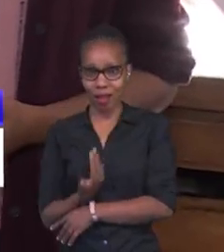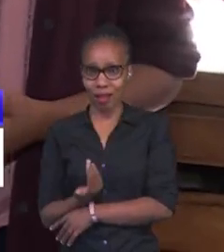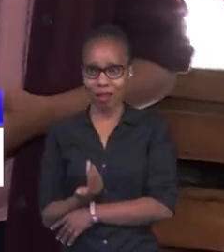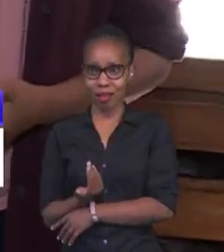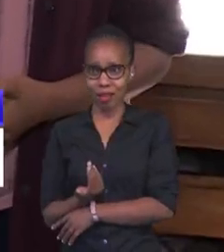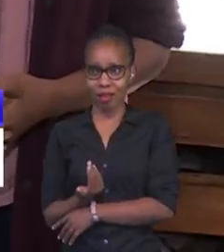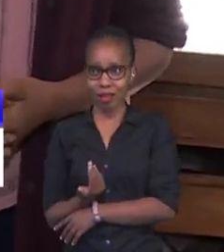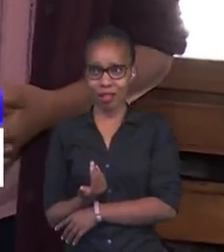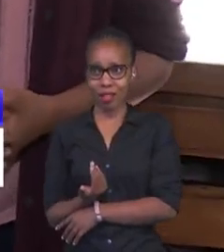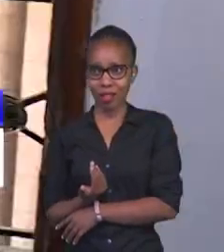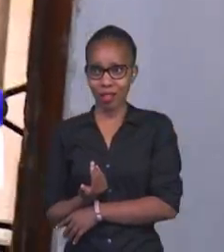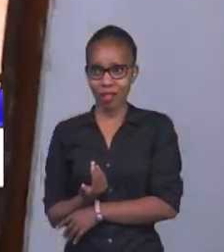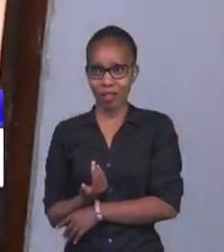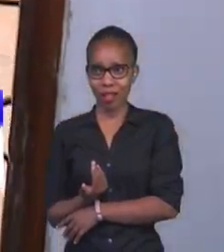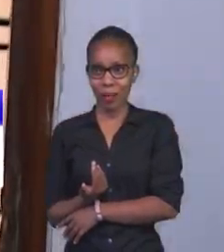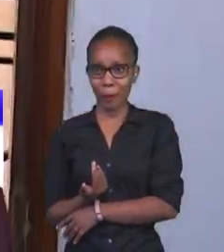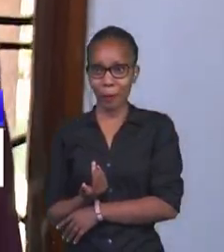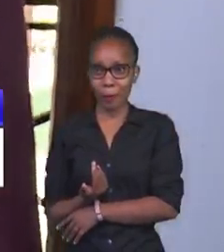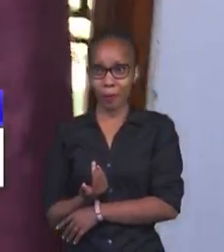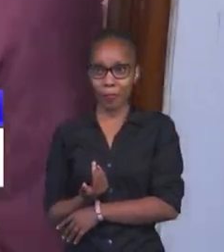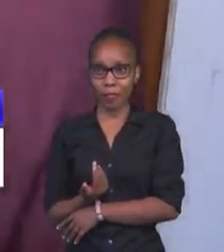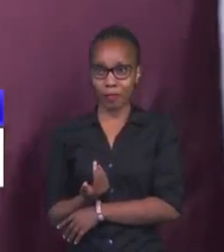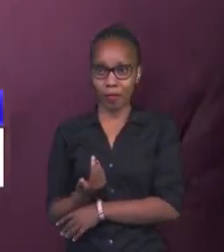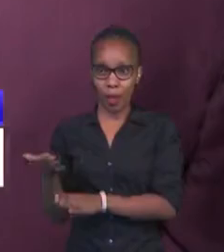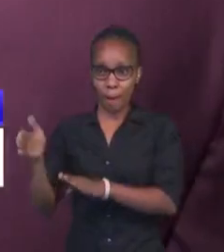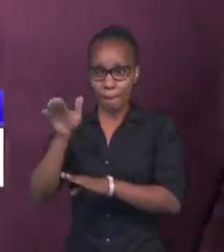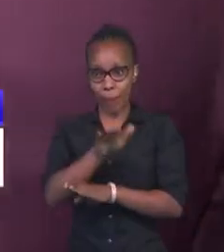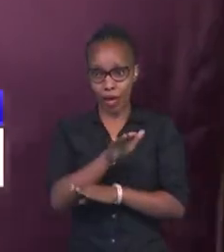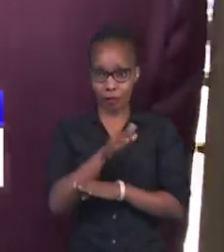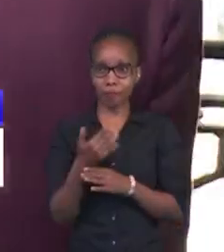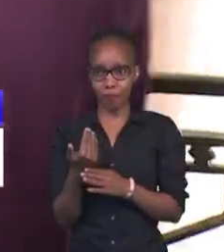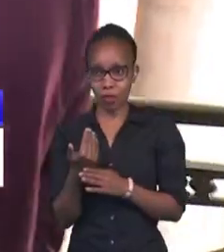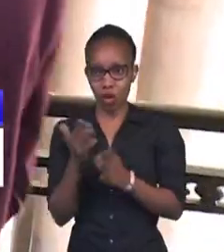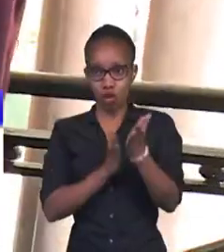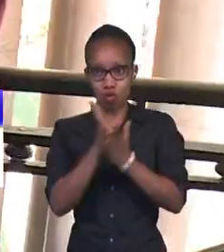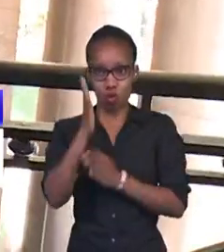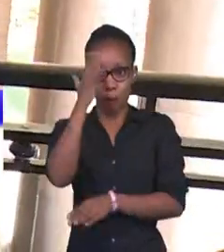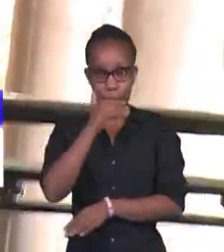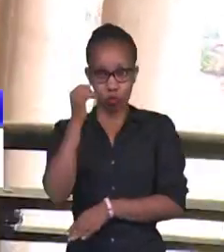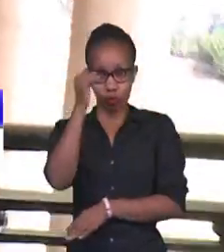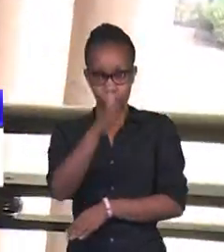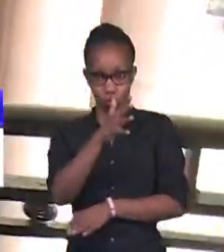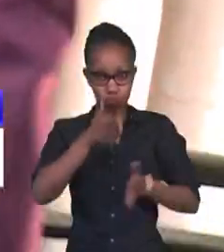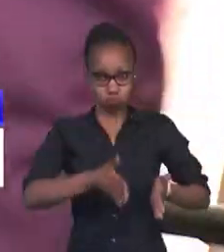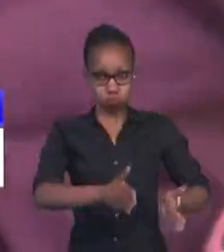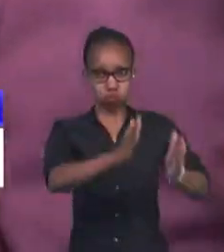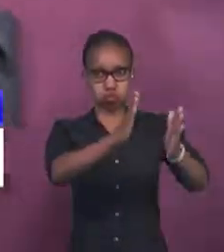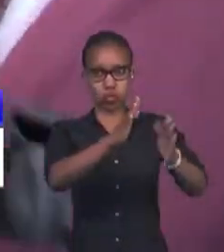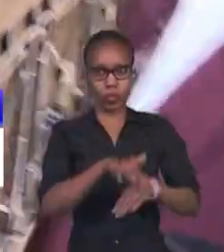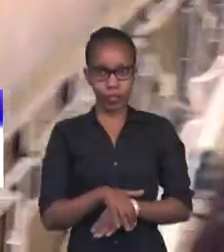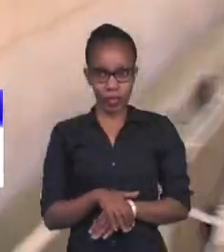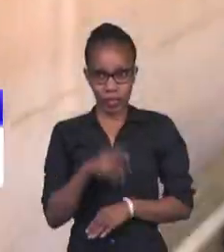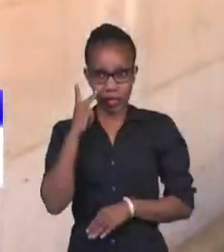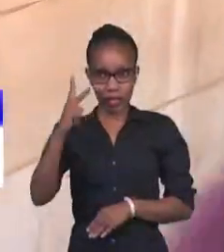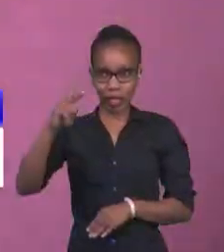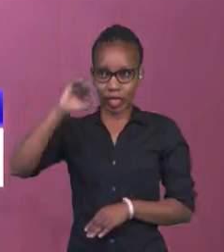Well, elementary tools. On our way back downstairs through the beautiful atrium is a beautiful view of the